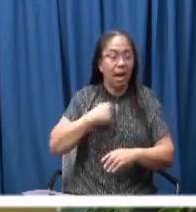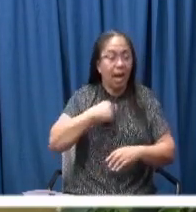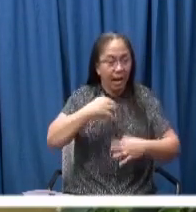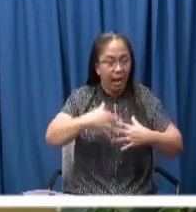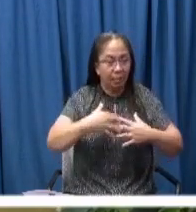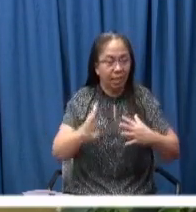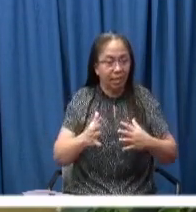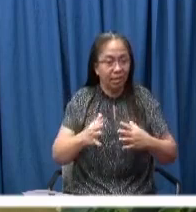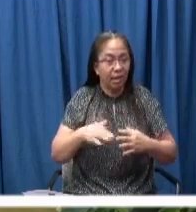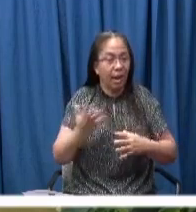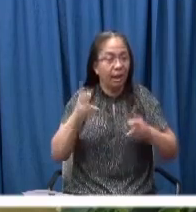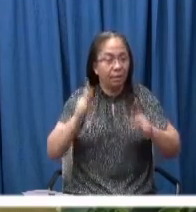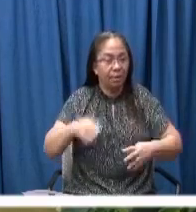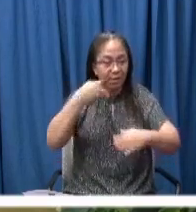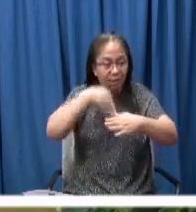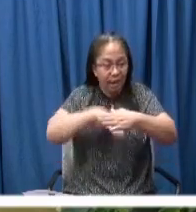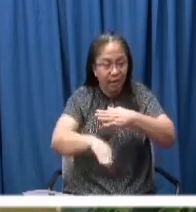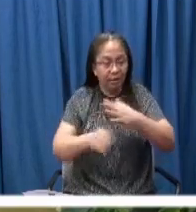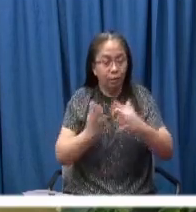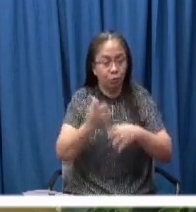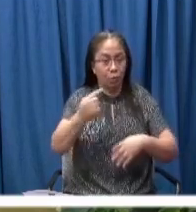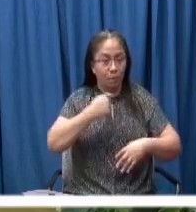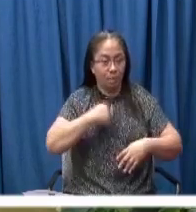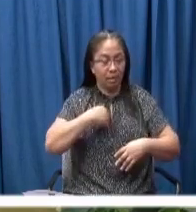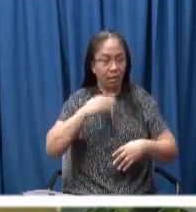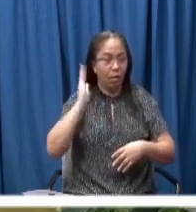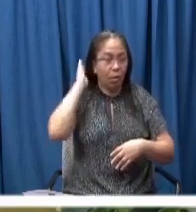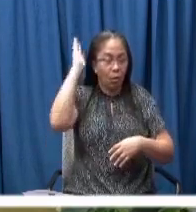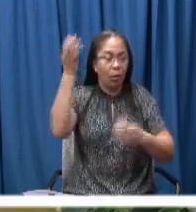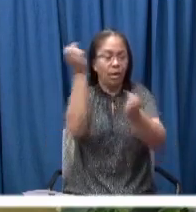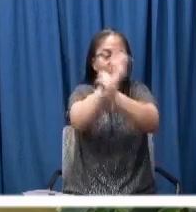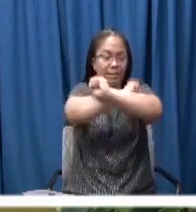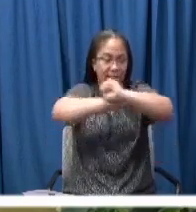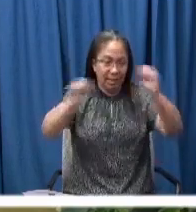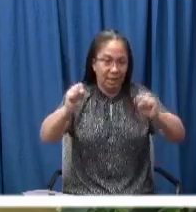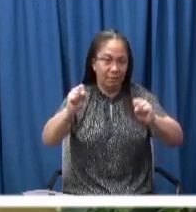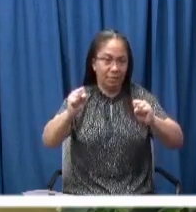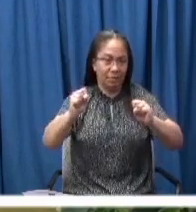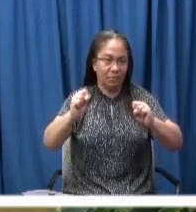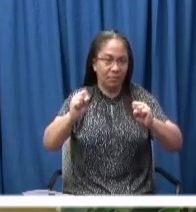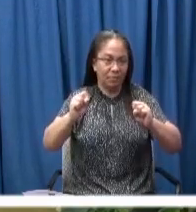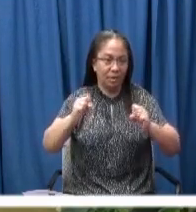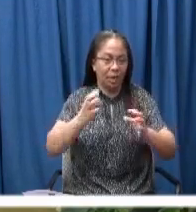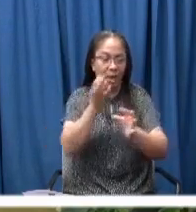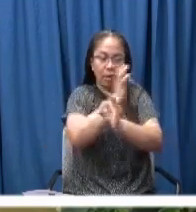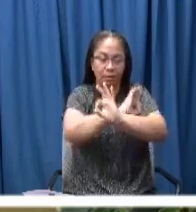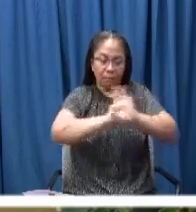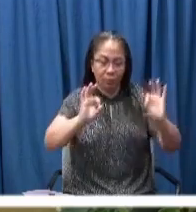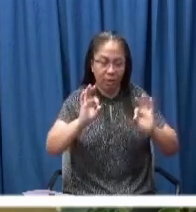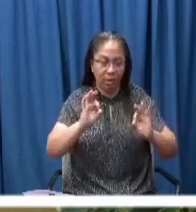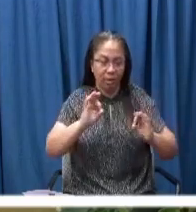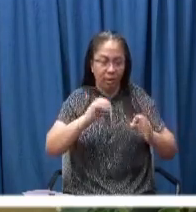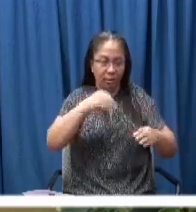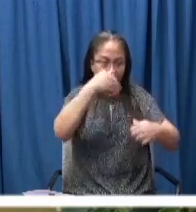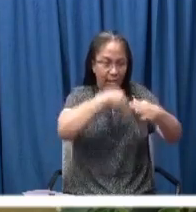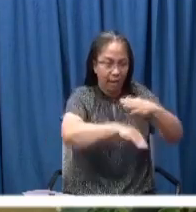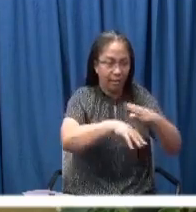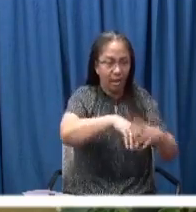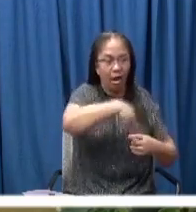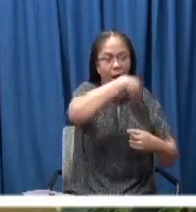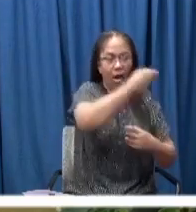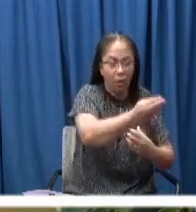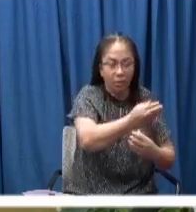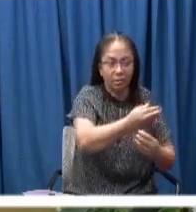gate. Anyone who enters through me will be safe. He will go freely in and out and